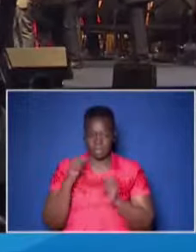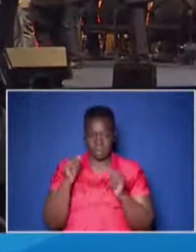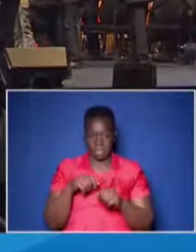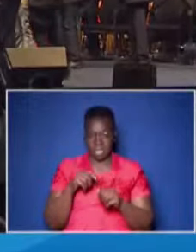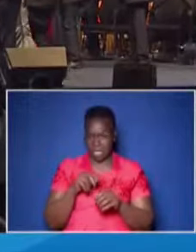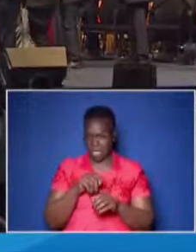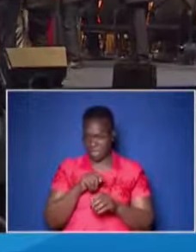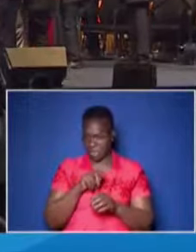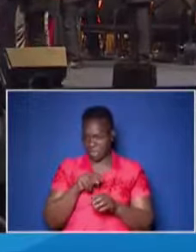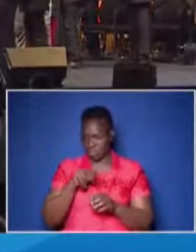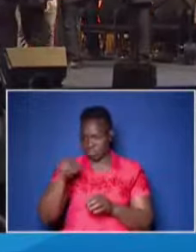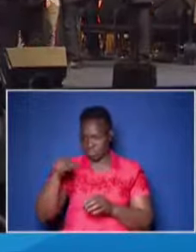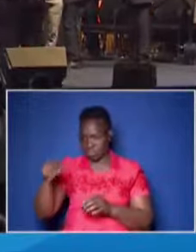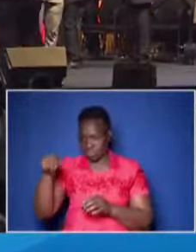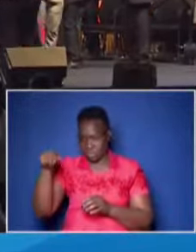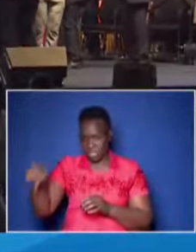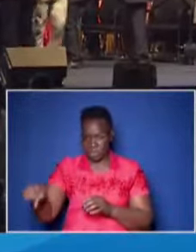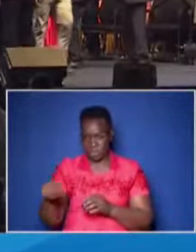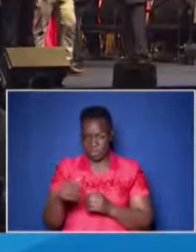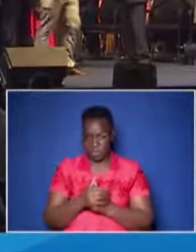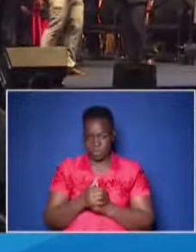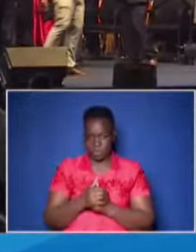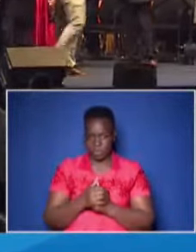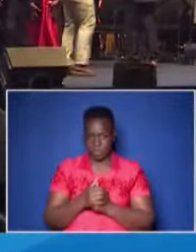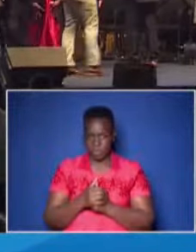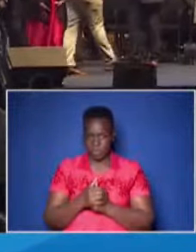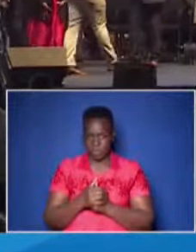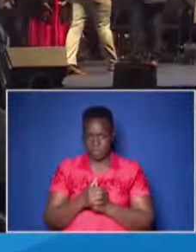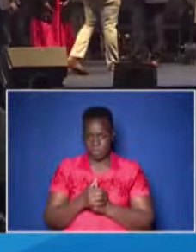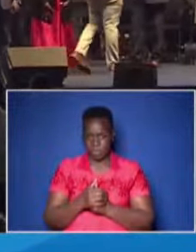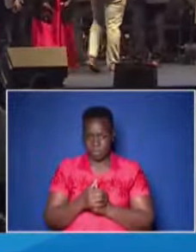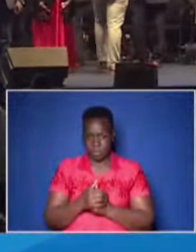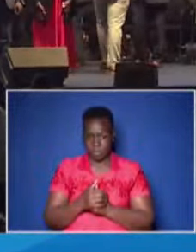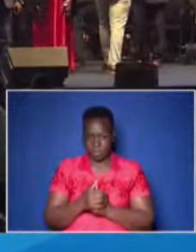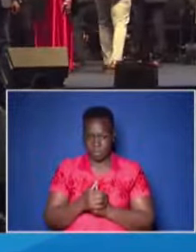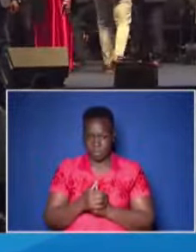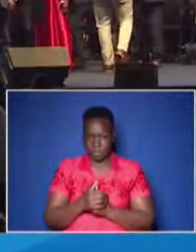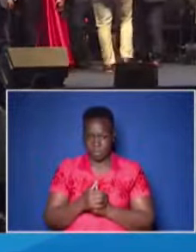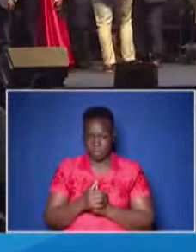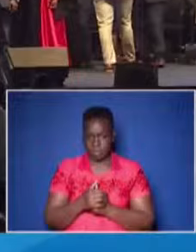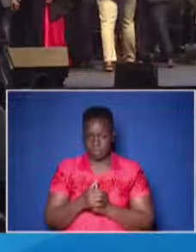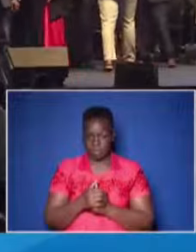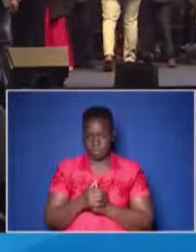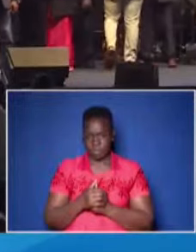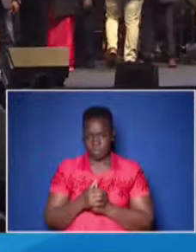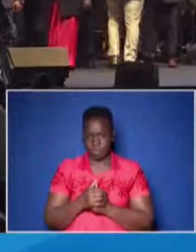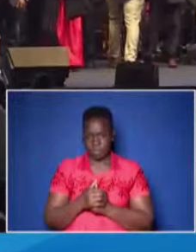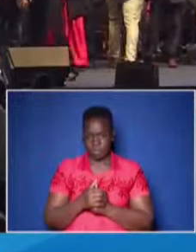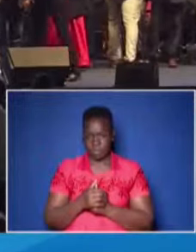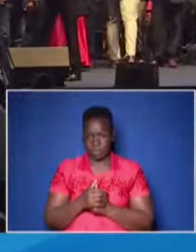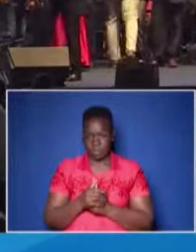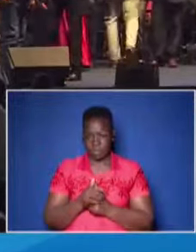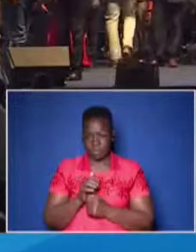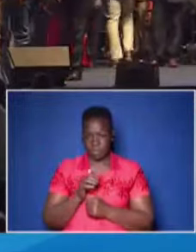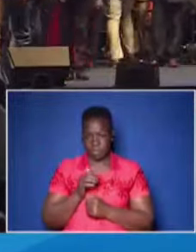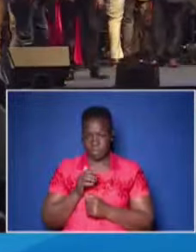somehow can we go this way this way I want to lay hands on these